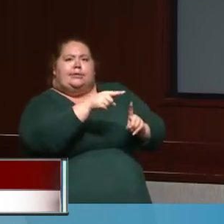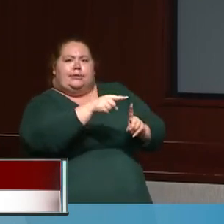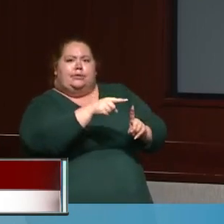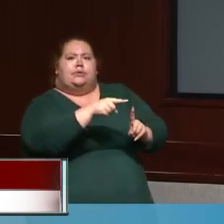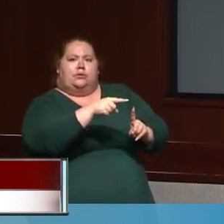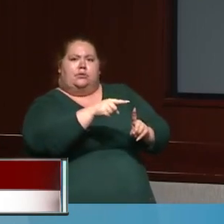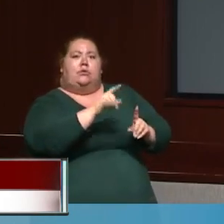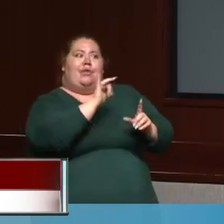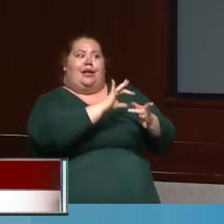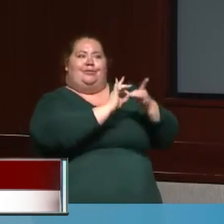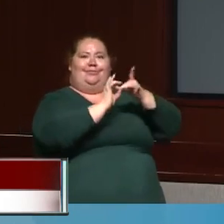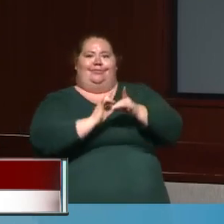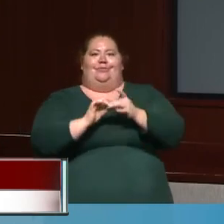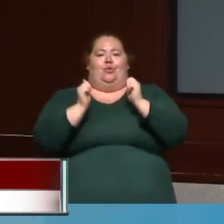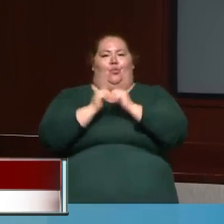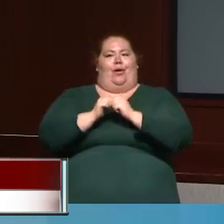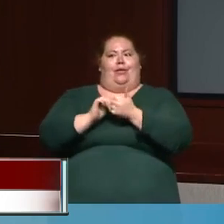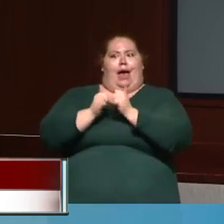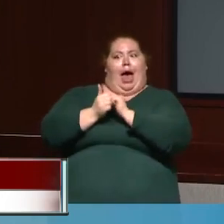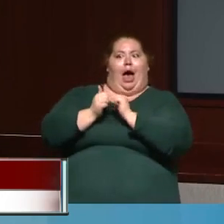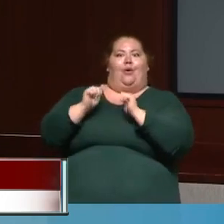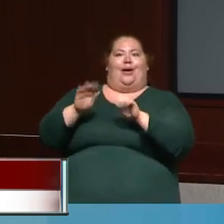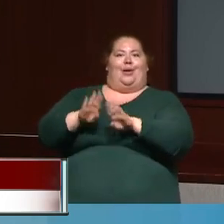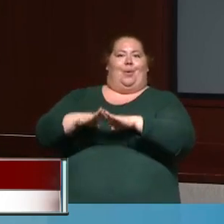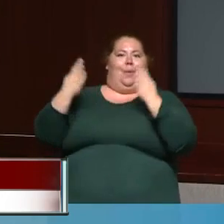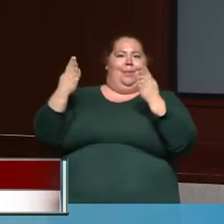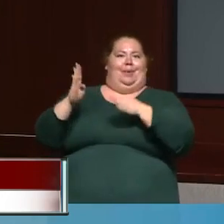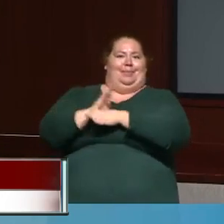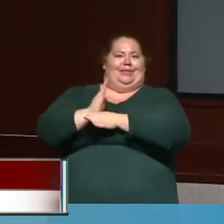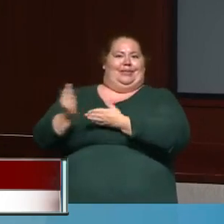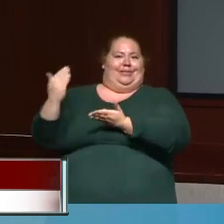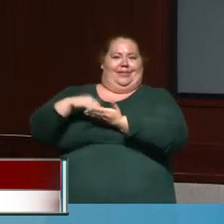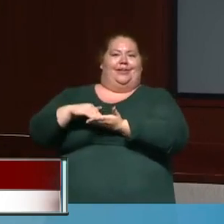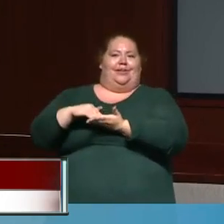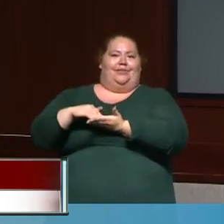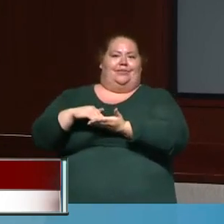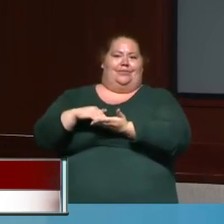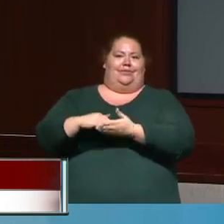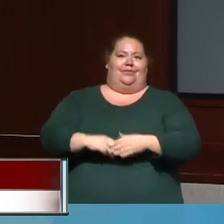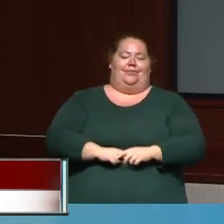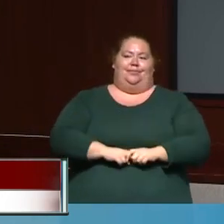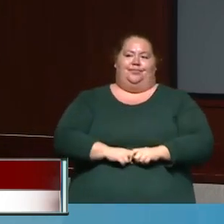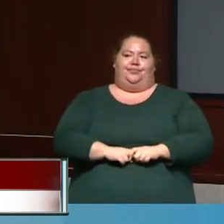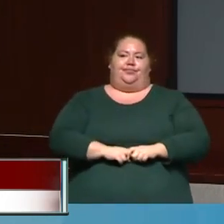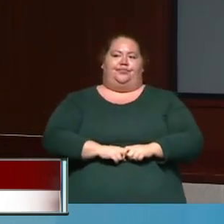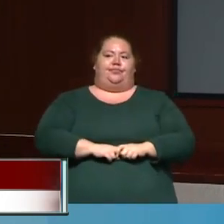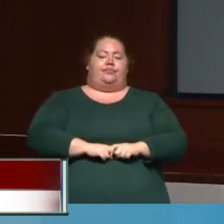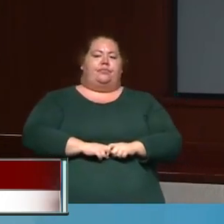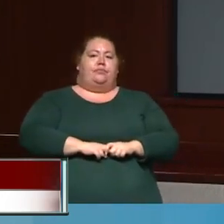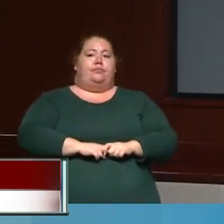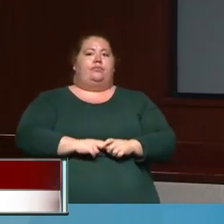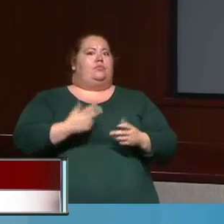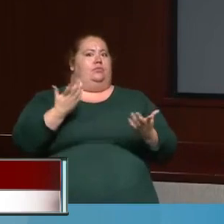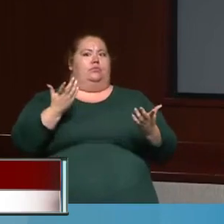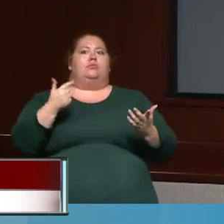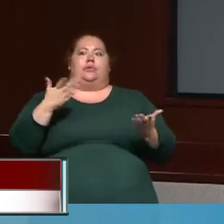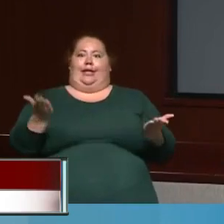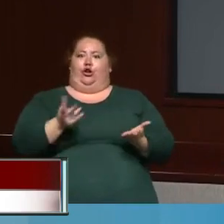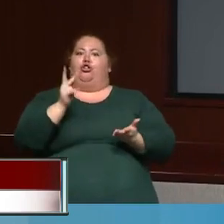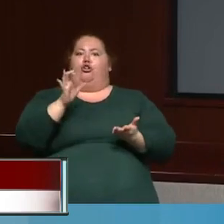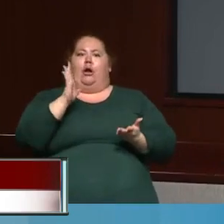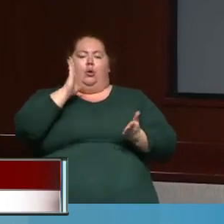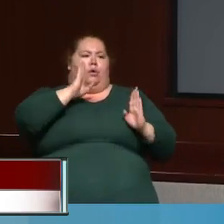is tied to when and how businesses in our community may open. And we're going to be focused on this going